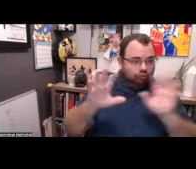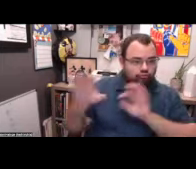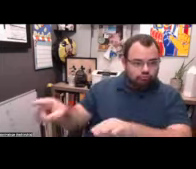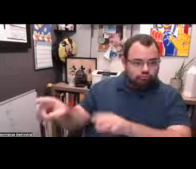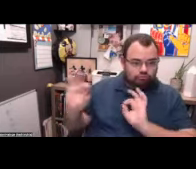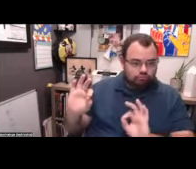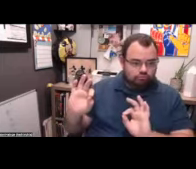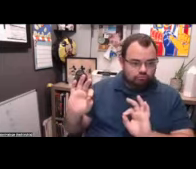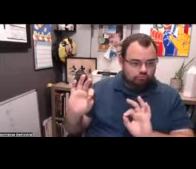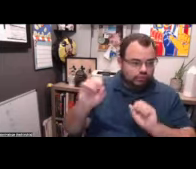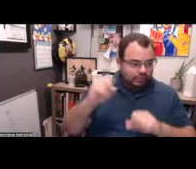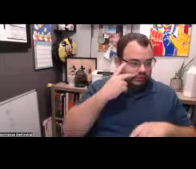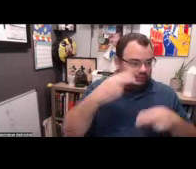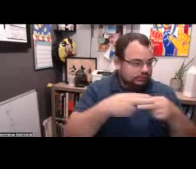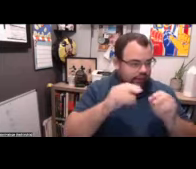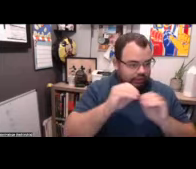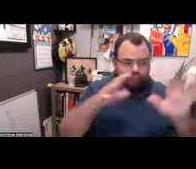Can you see my screen?